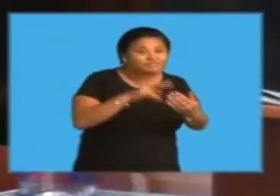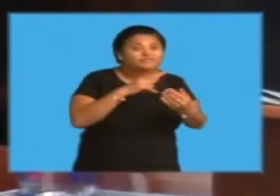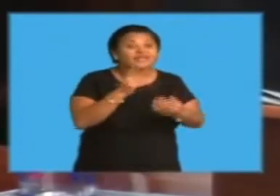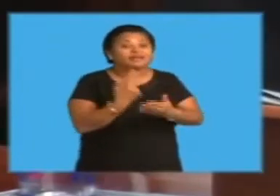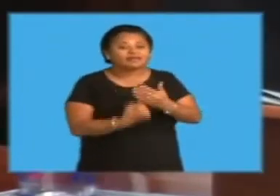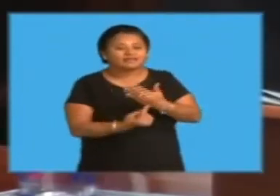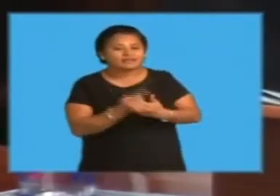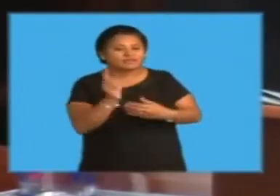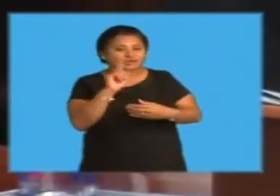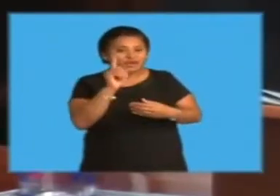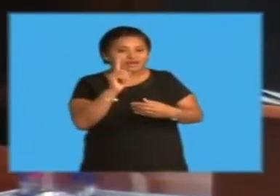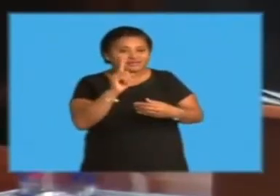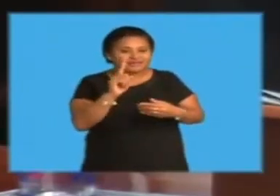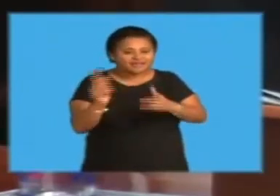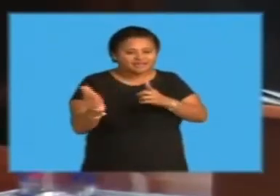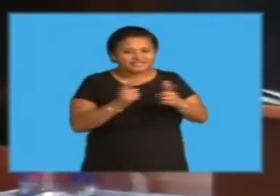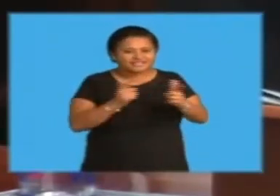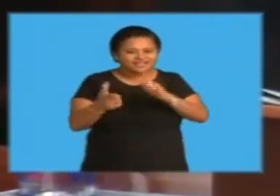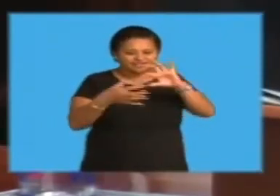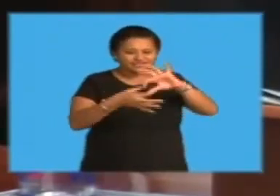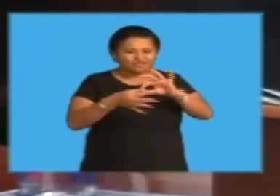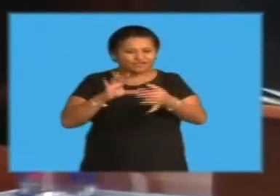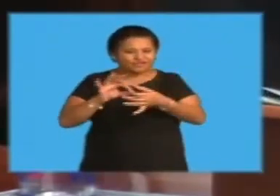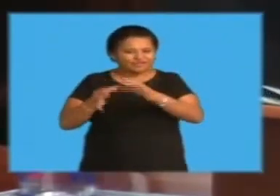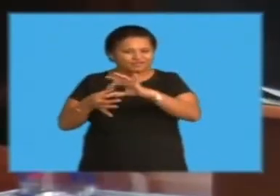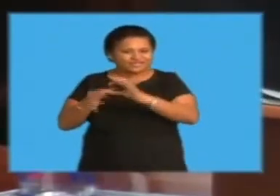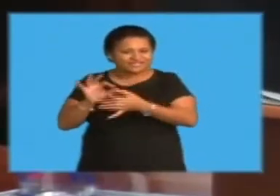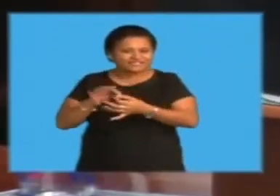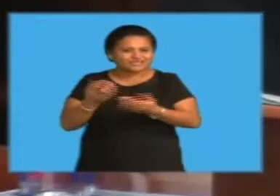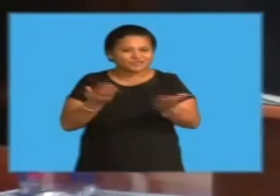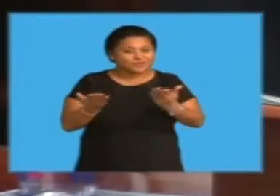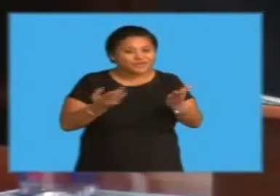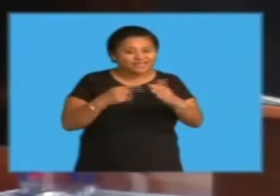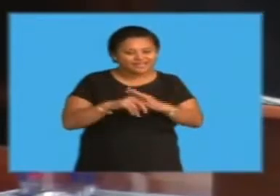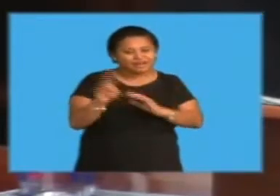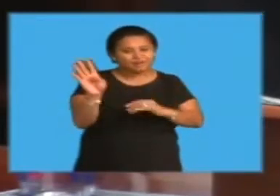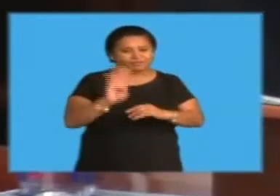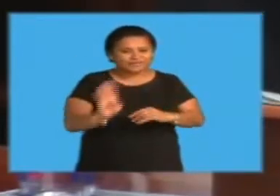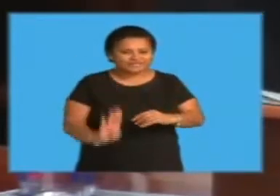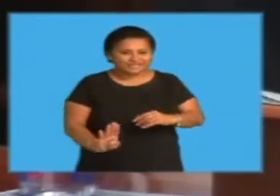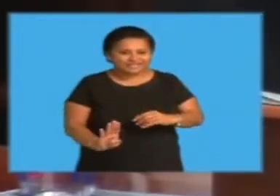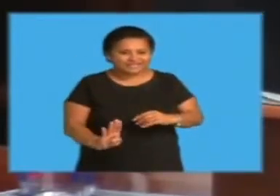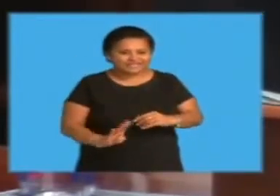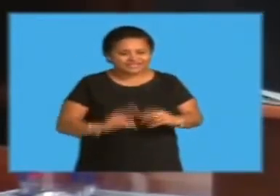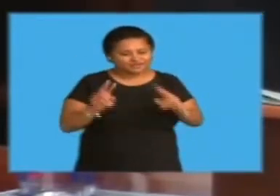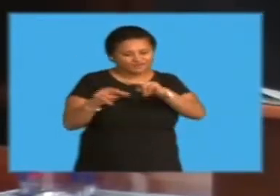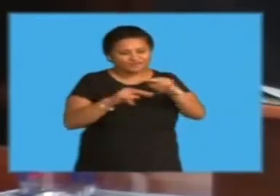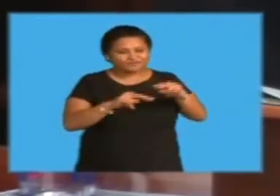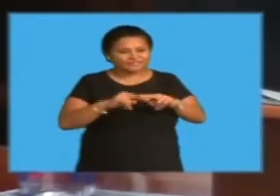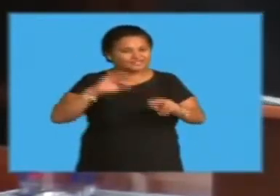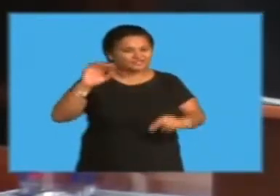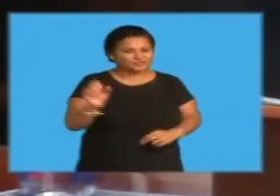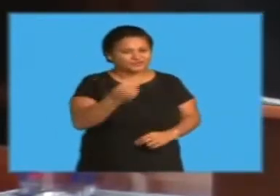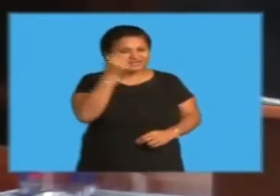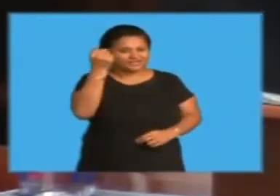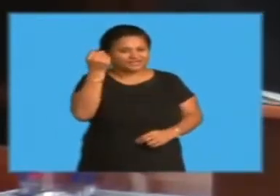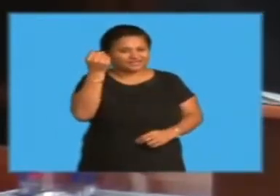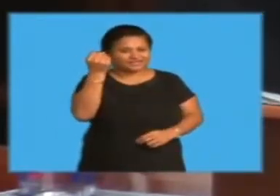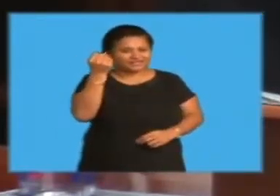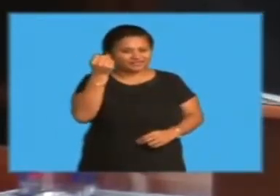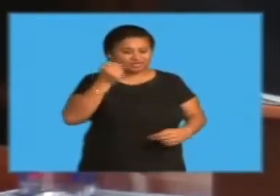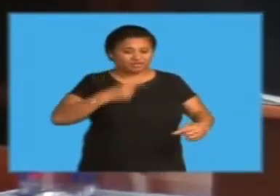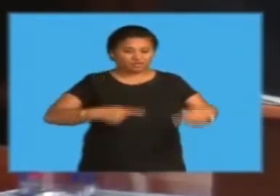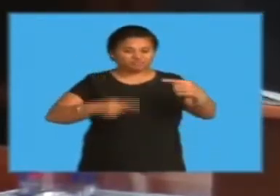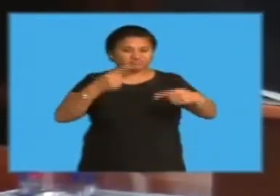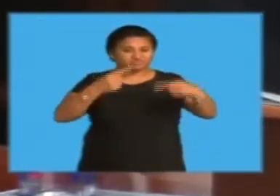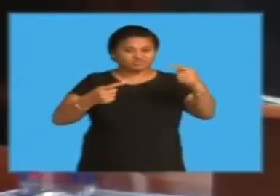transfixed, nervously watching events in faraway Brazil. Again, the differences were washed away, but this time